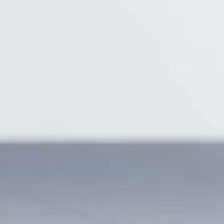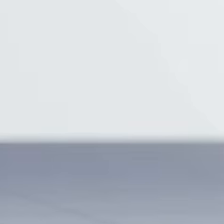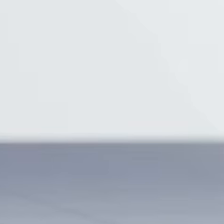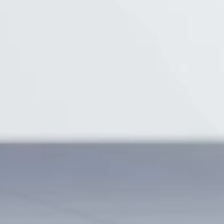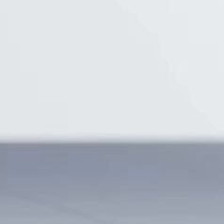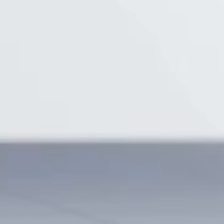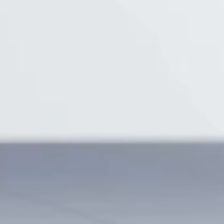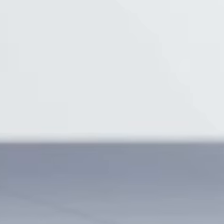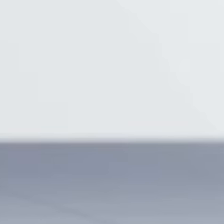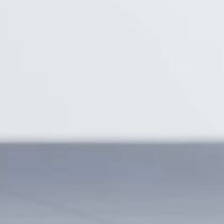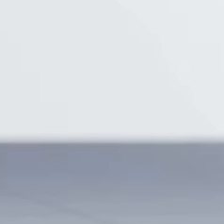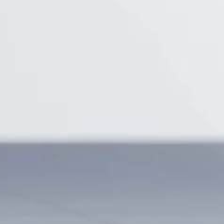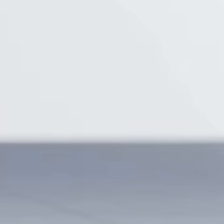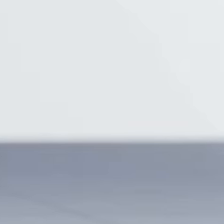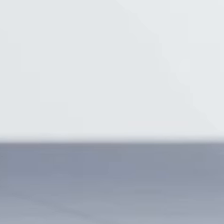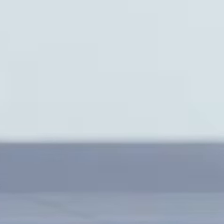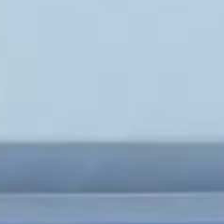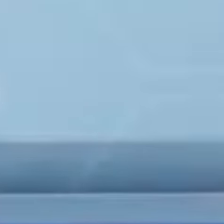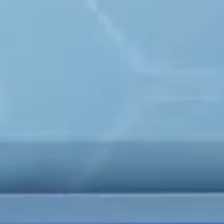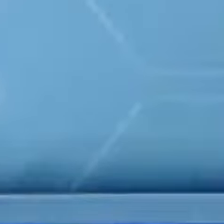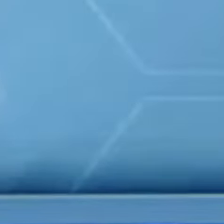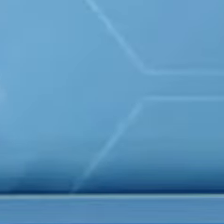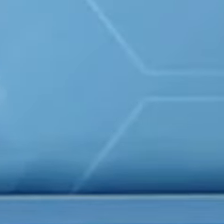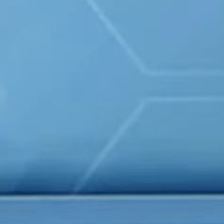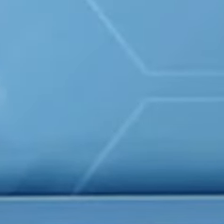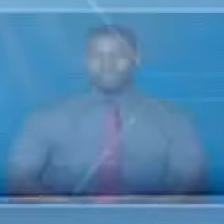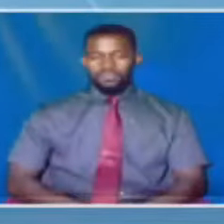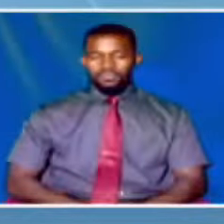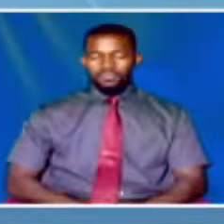Imuraget, KTN News, Nairobi. The media industry is